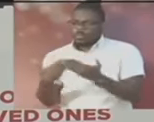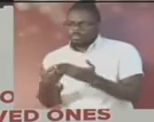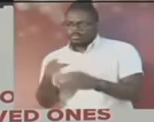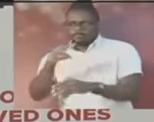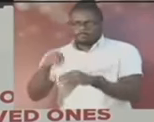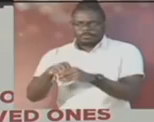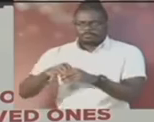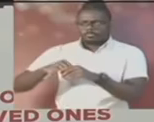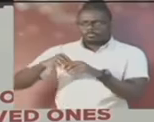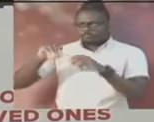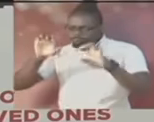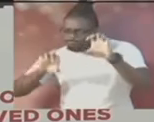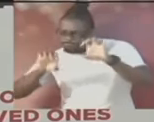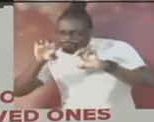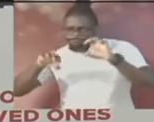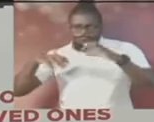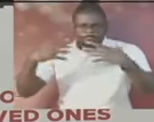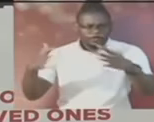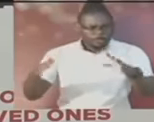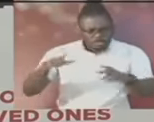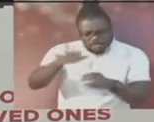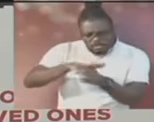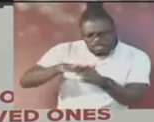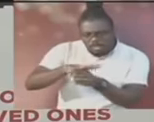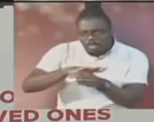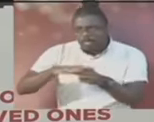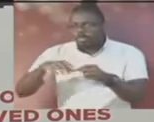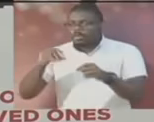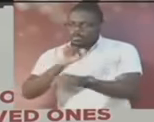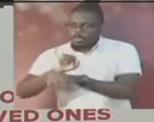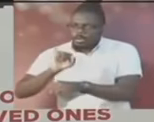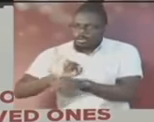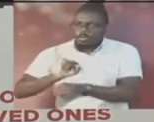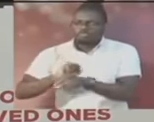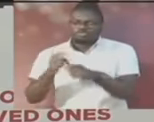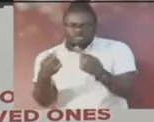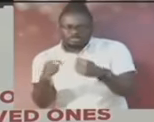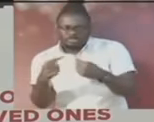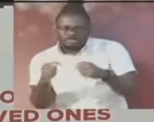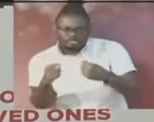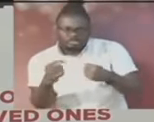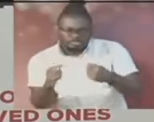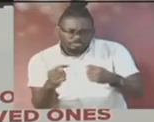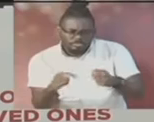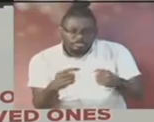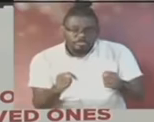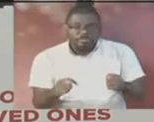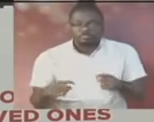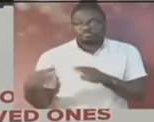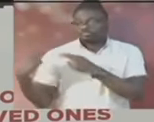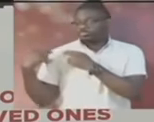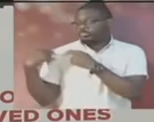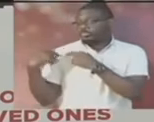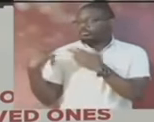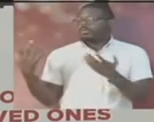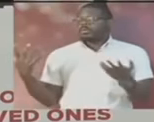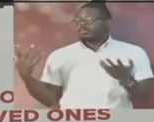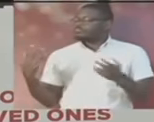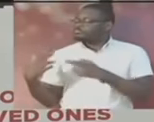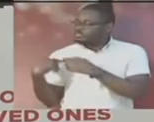that continue to rally around and to fight this war against COVID-19. Trinidad and